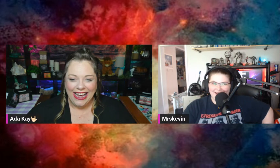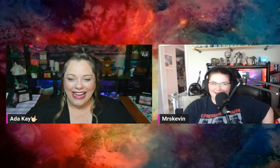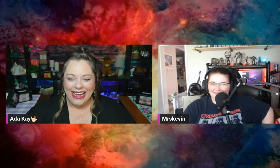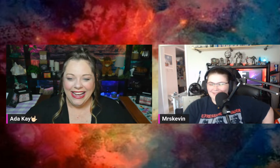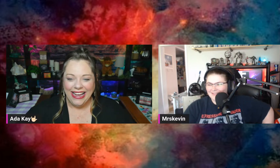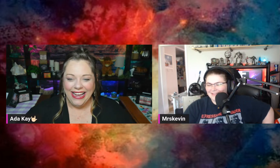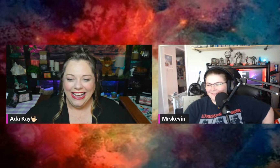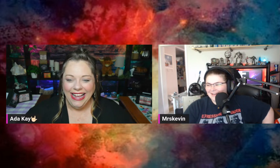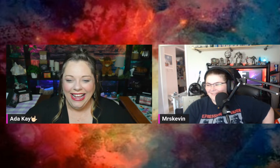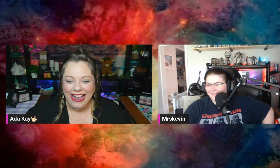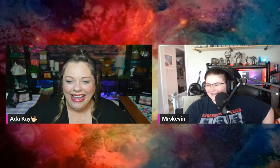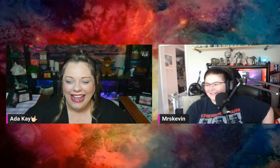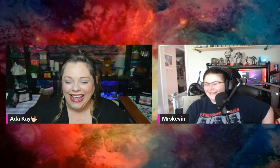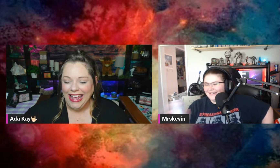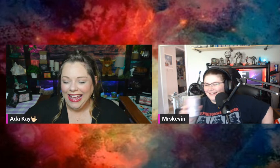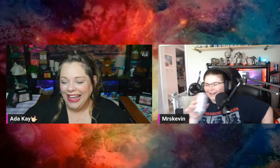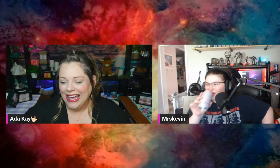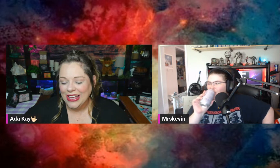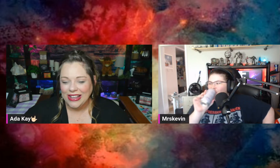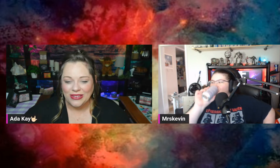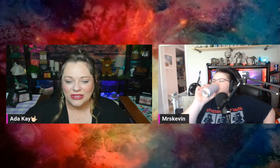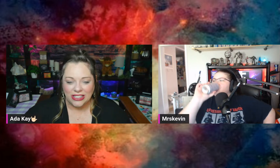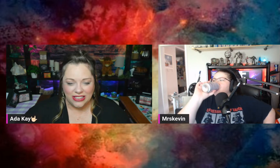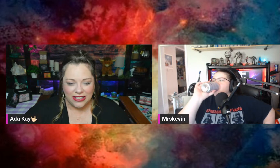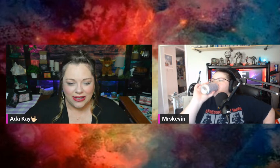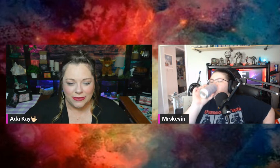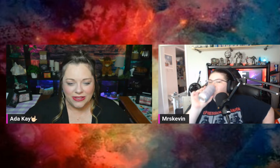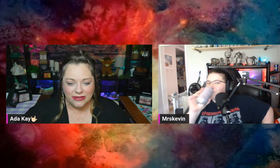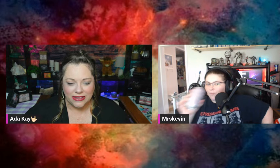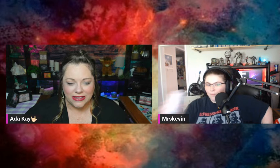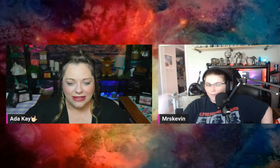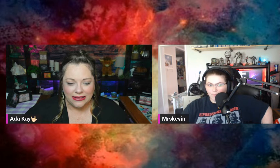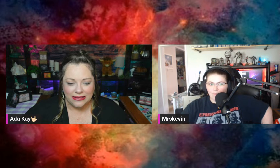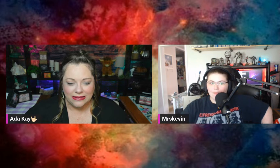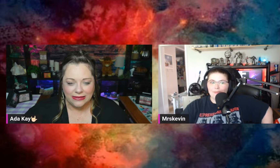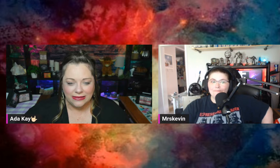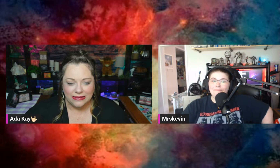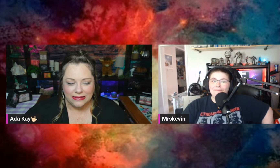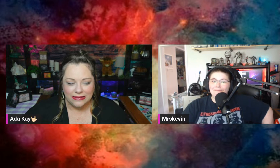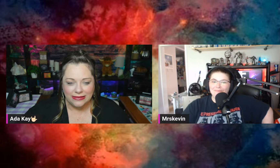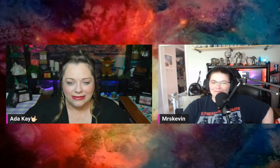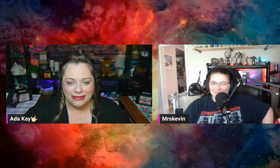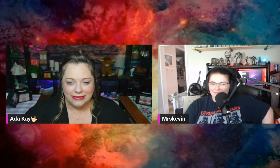the back end and do something, but it worked. That was like, I'm so excited.